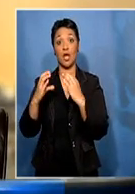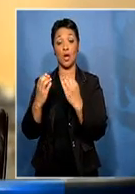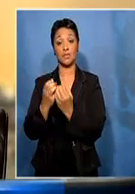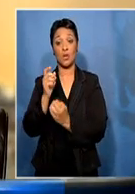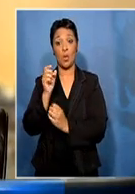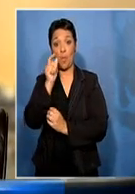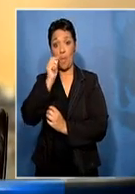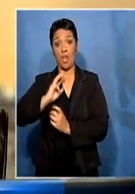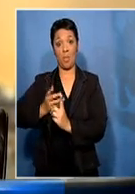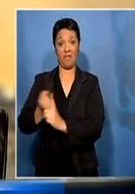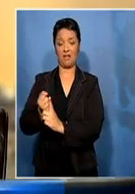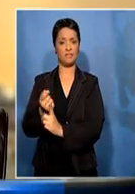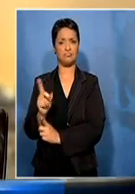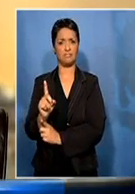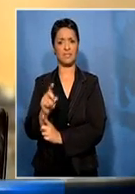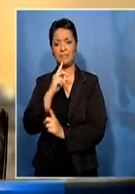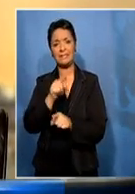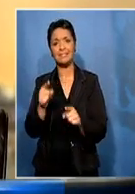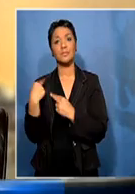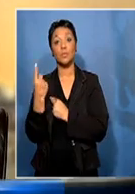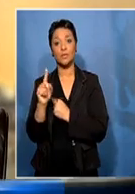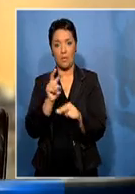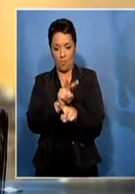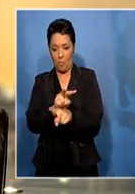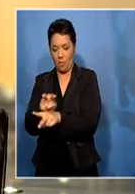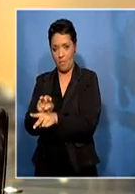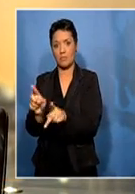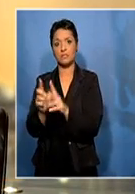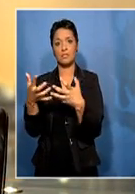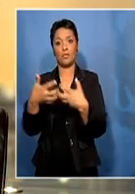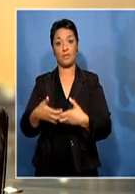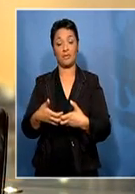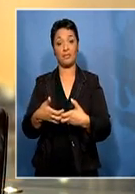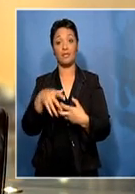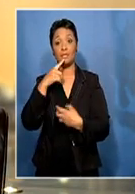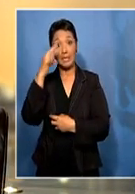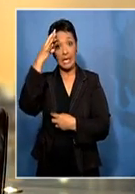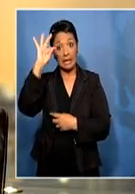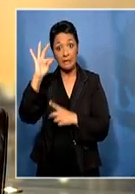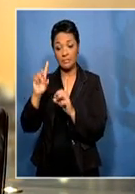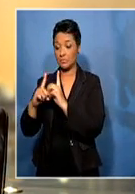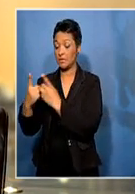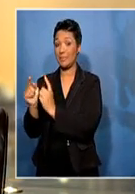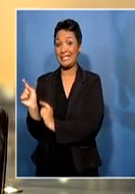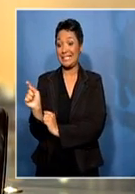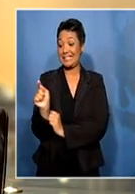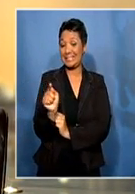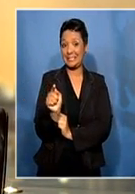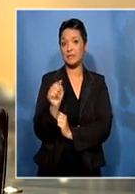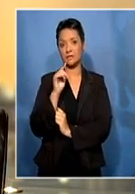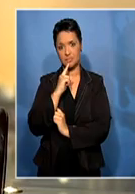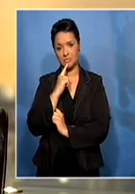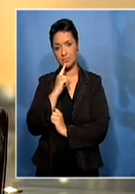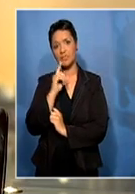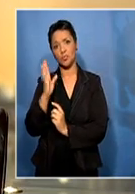doesn't implement. It monitors, it coordinates. So the responses from different governments will determine the pace at which